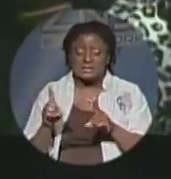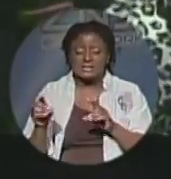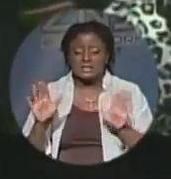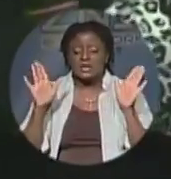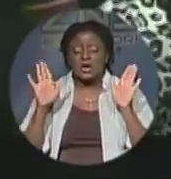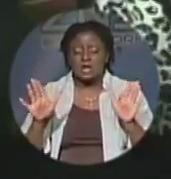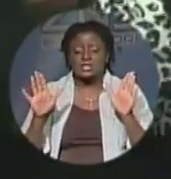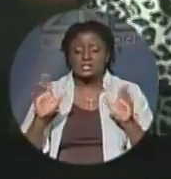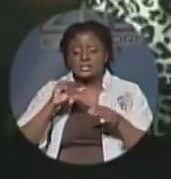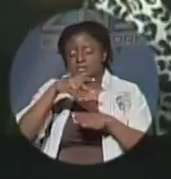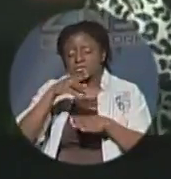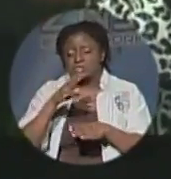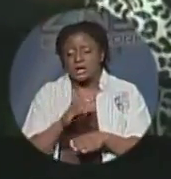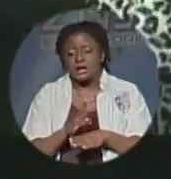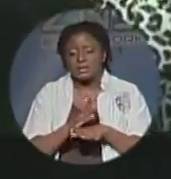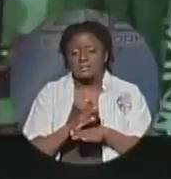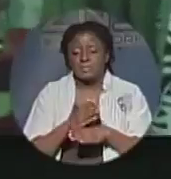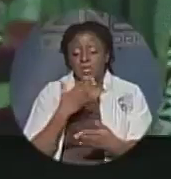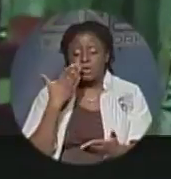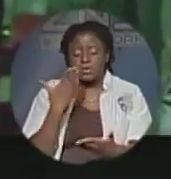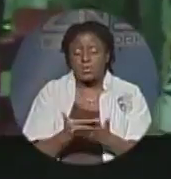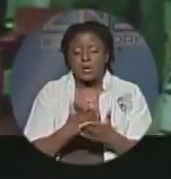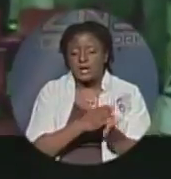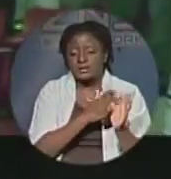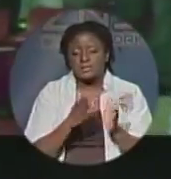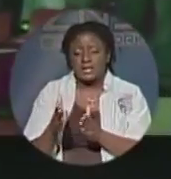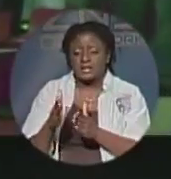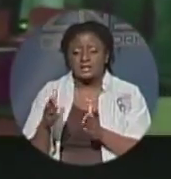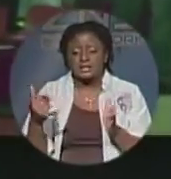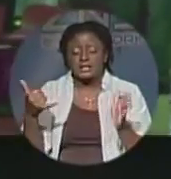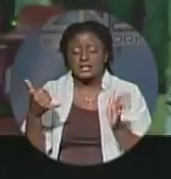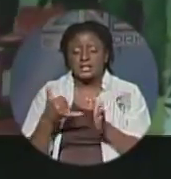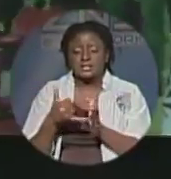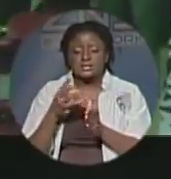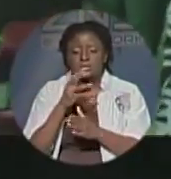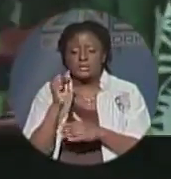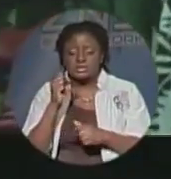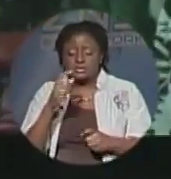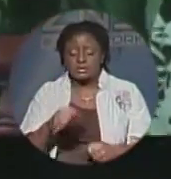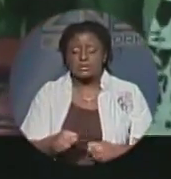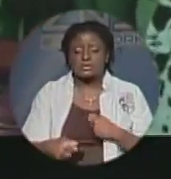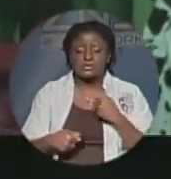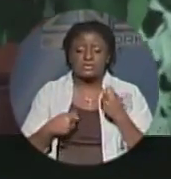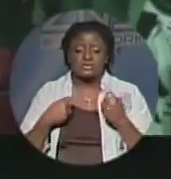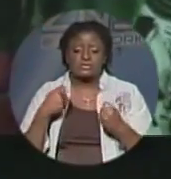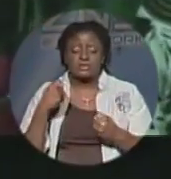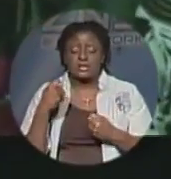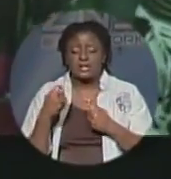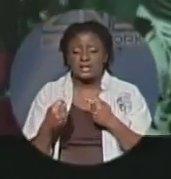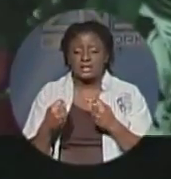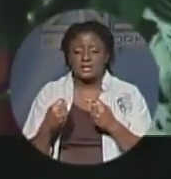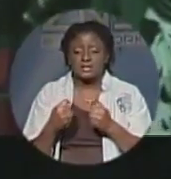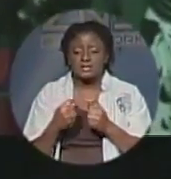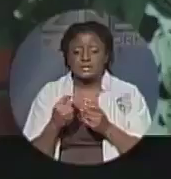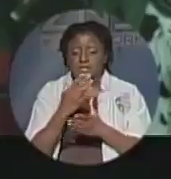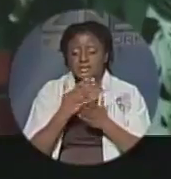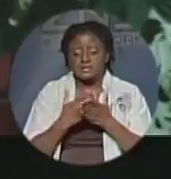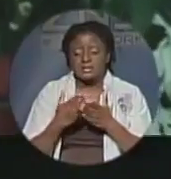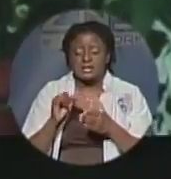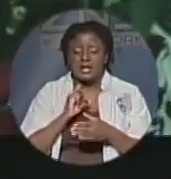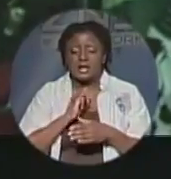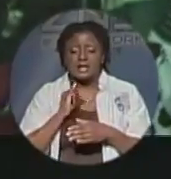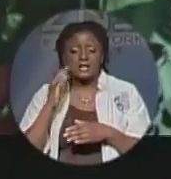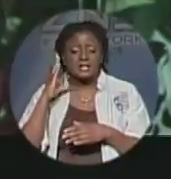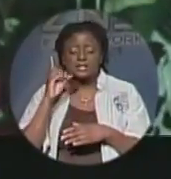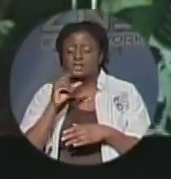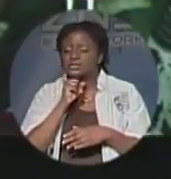well choreographed and everything. It was wonderful. It was a thrill, something that I just couldn't miss. We couldn't miss.